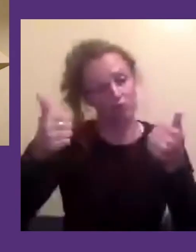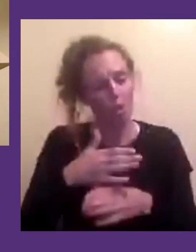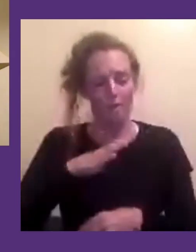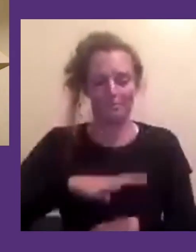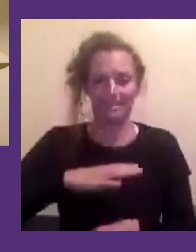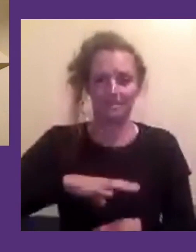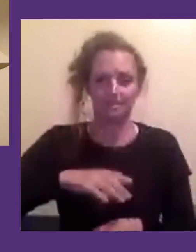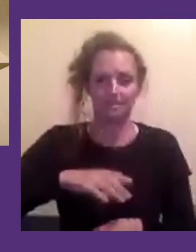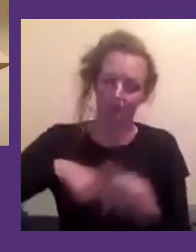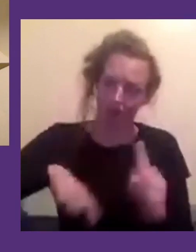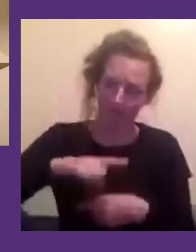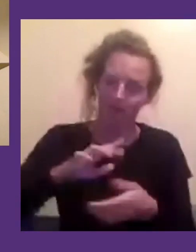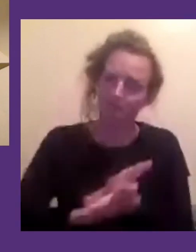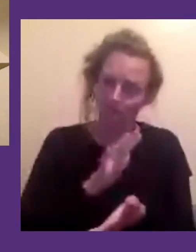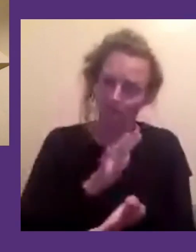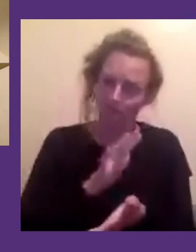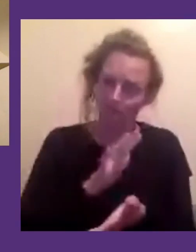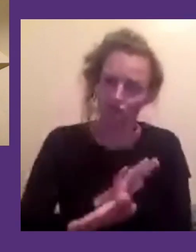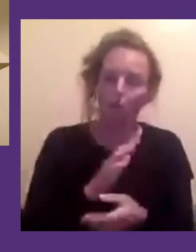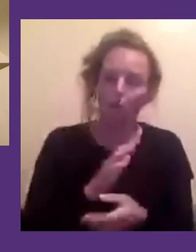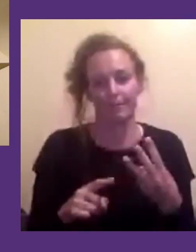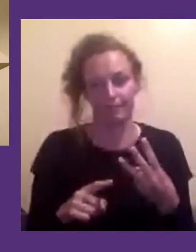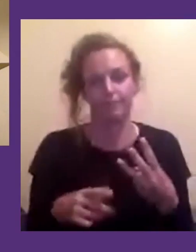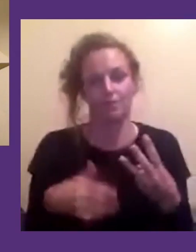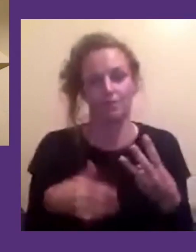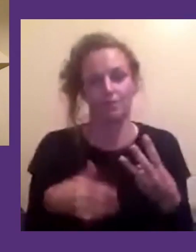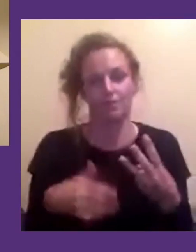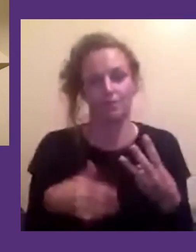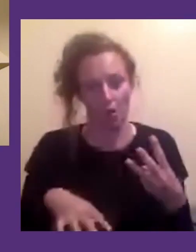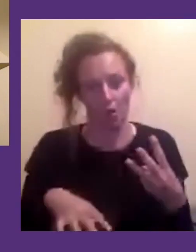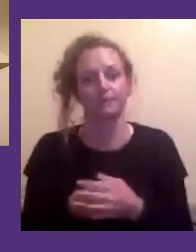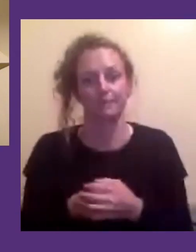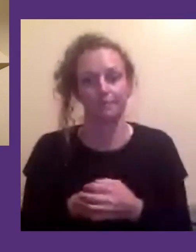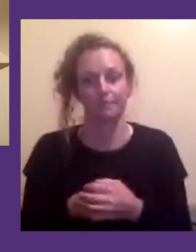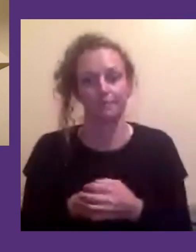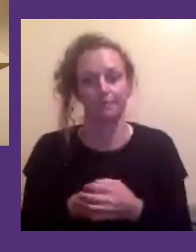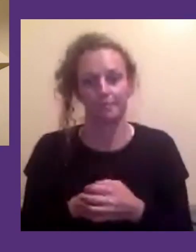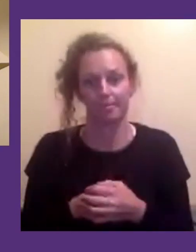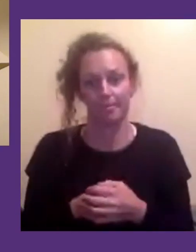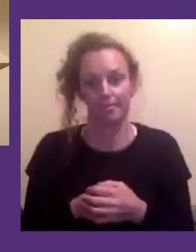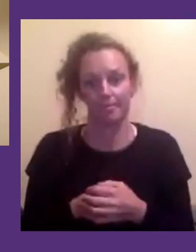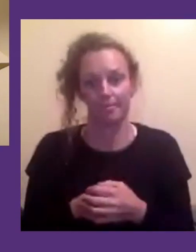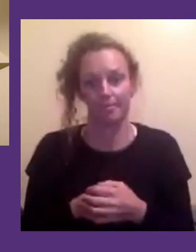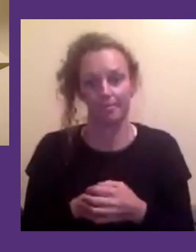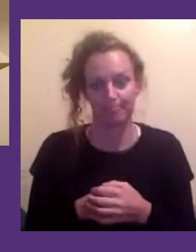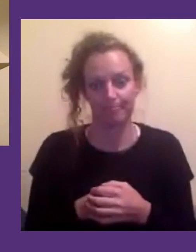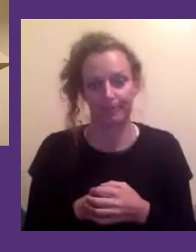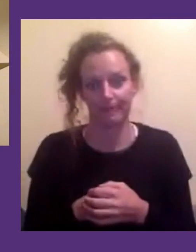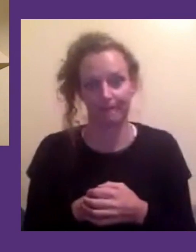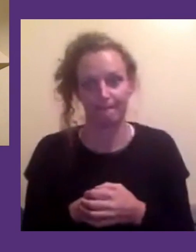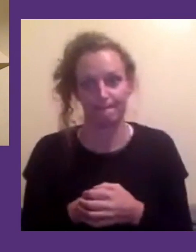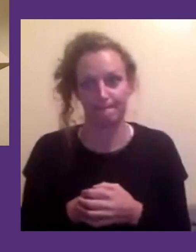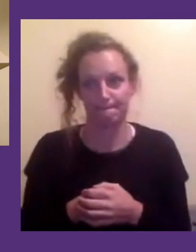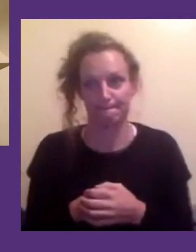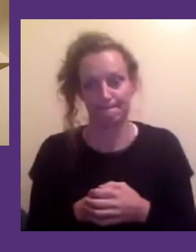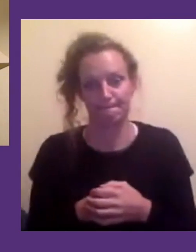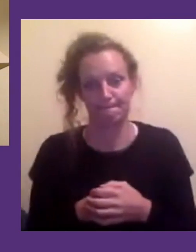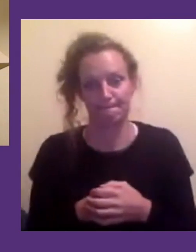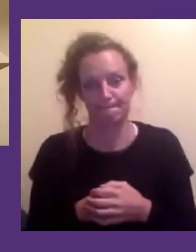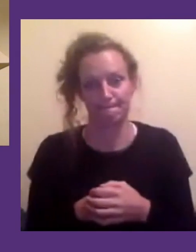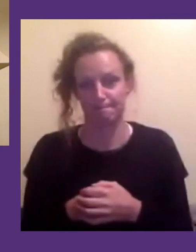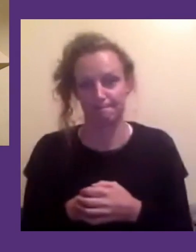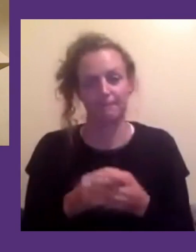society. Amazing. And what more can we do, Francesca, to address the issue of, when disabled people